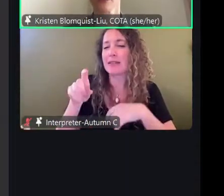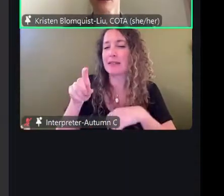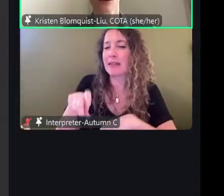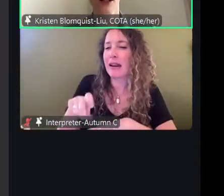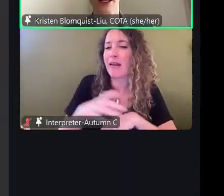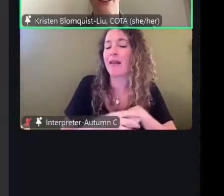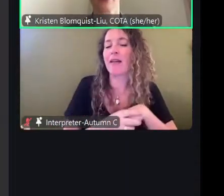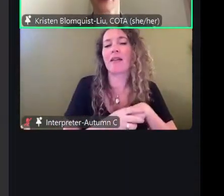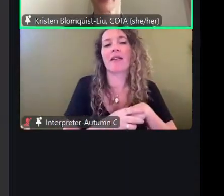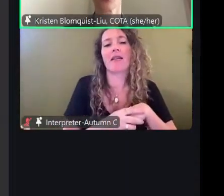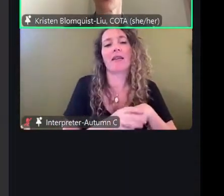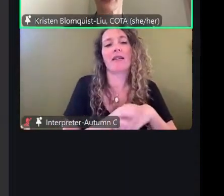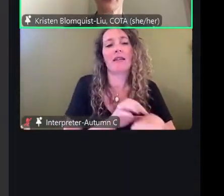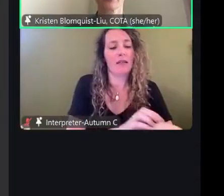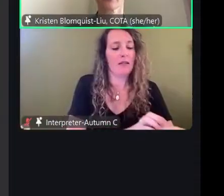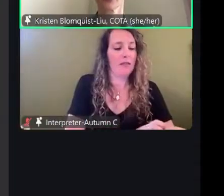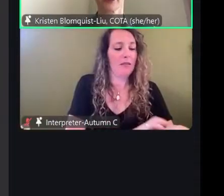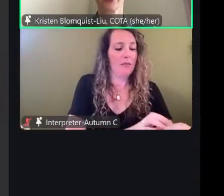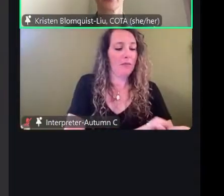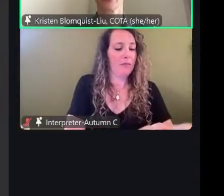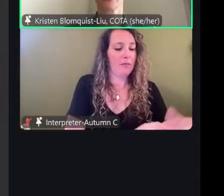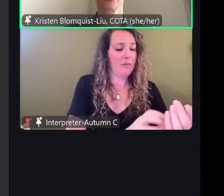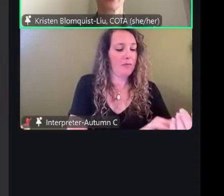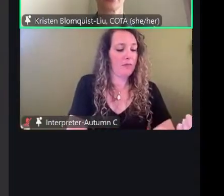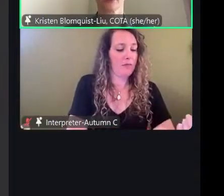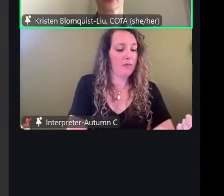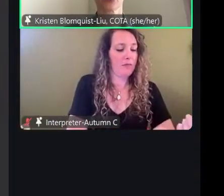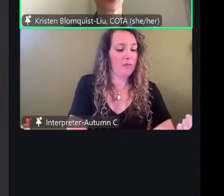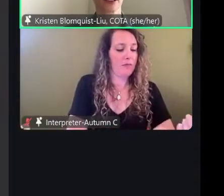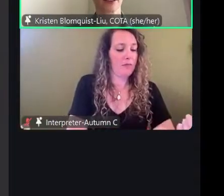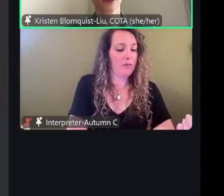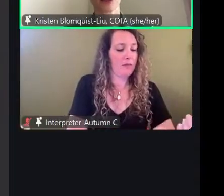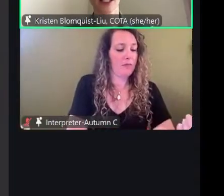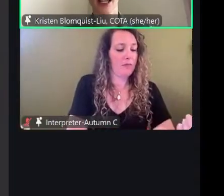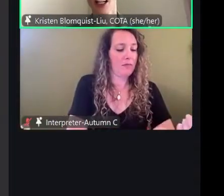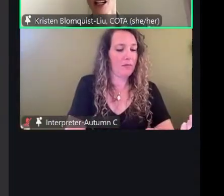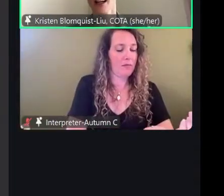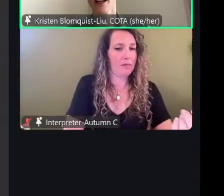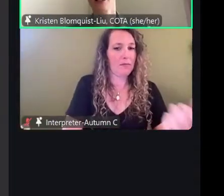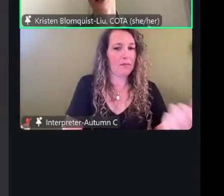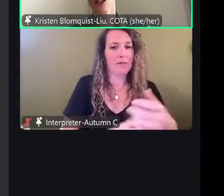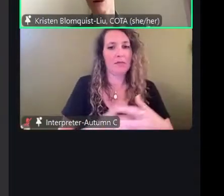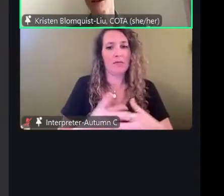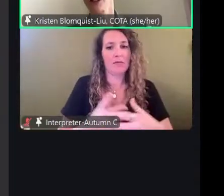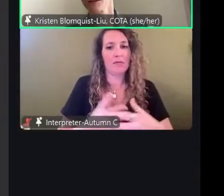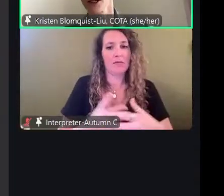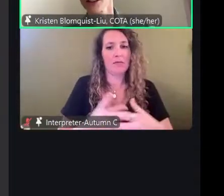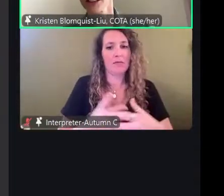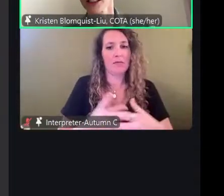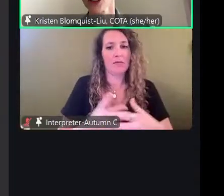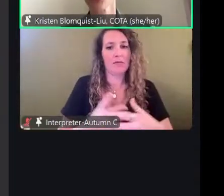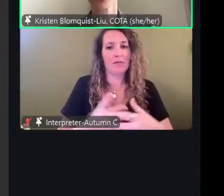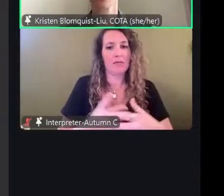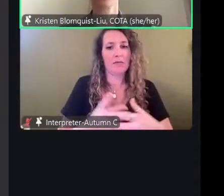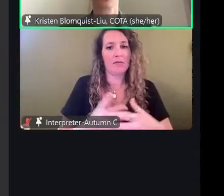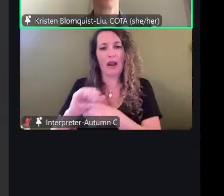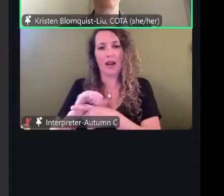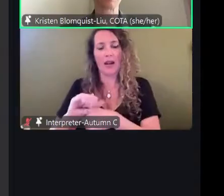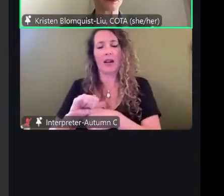making that okay. And then awareness and training. And then in conclusion, I'd also say it's a collaborative